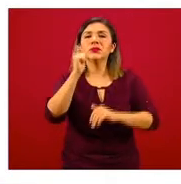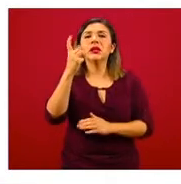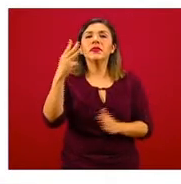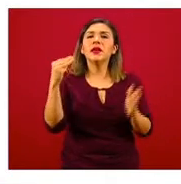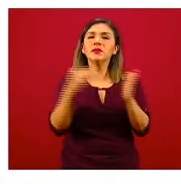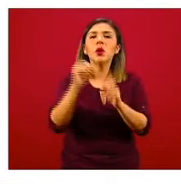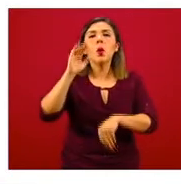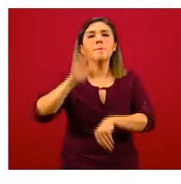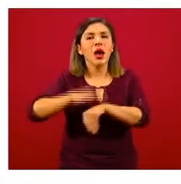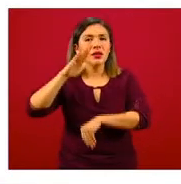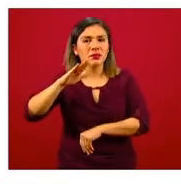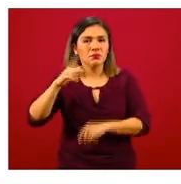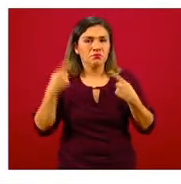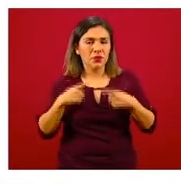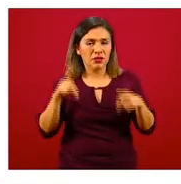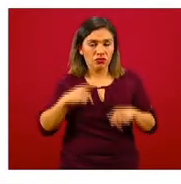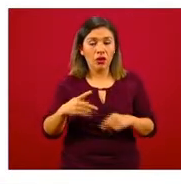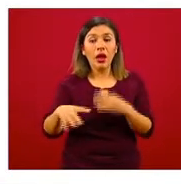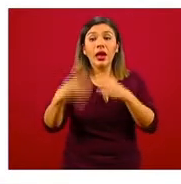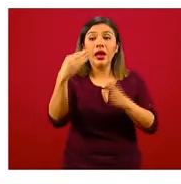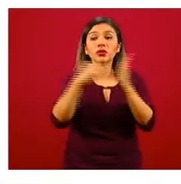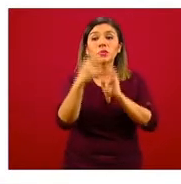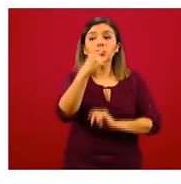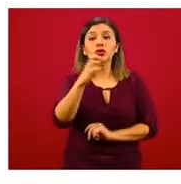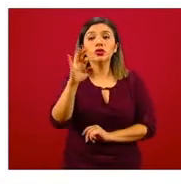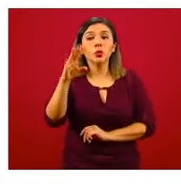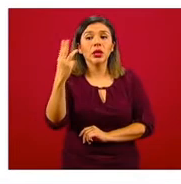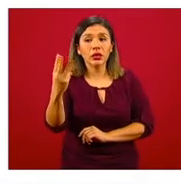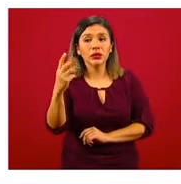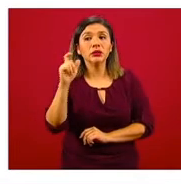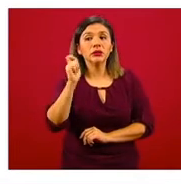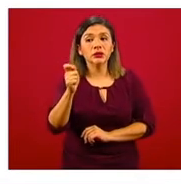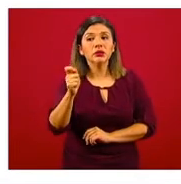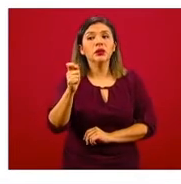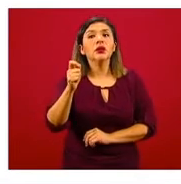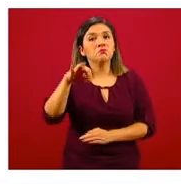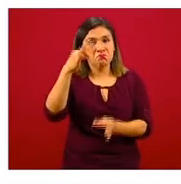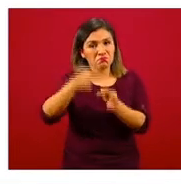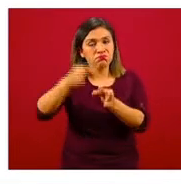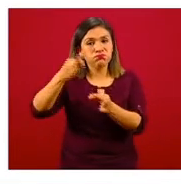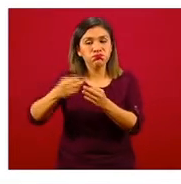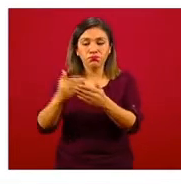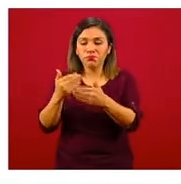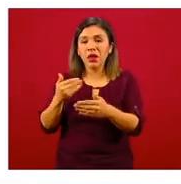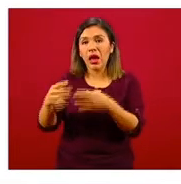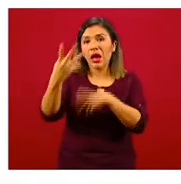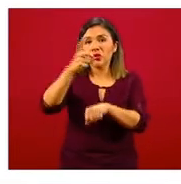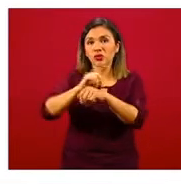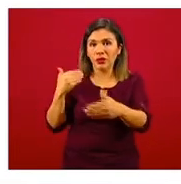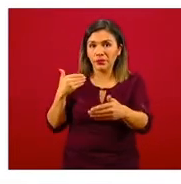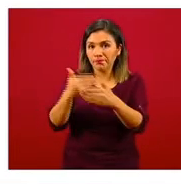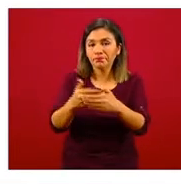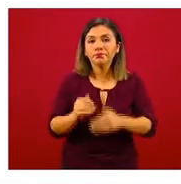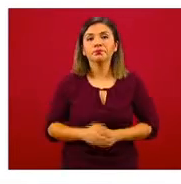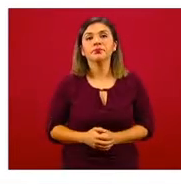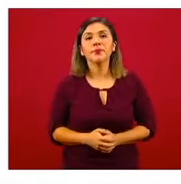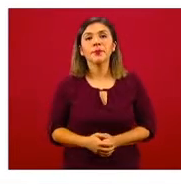is entering the maximum range of more than 3,000 cases.